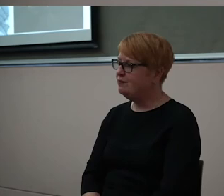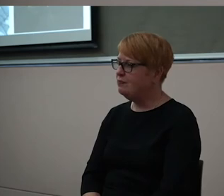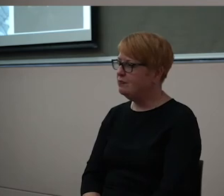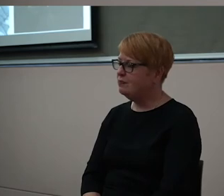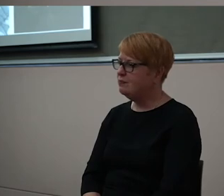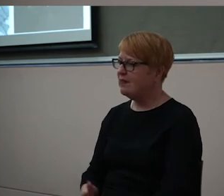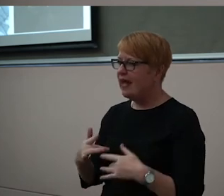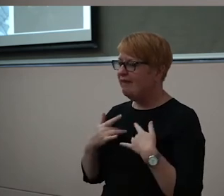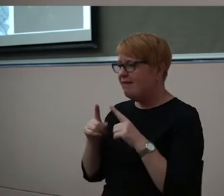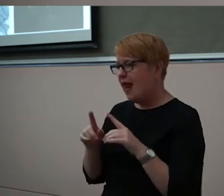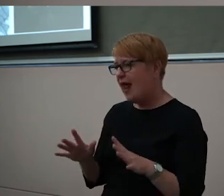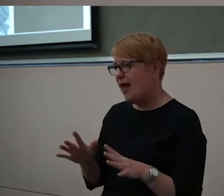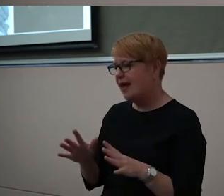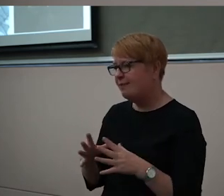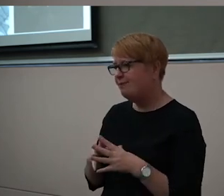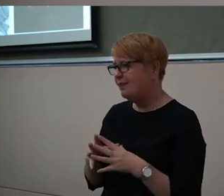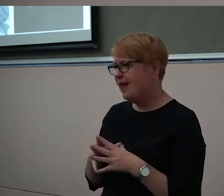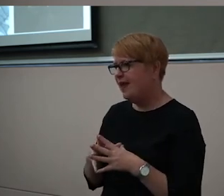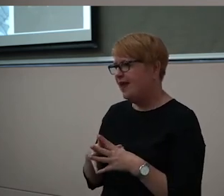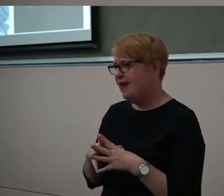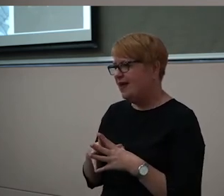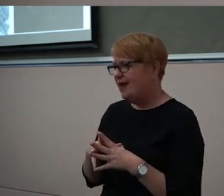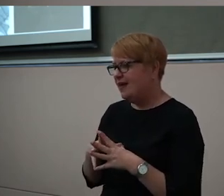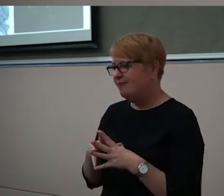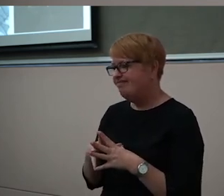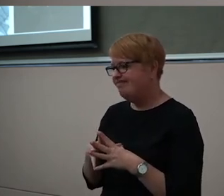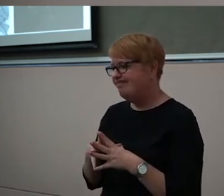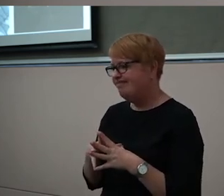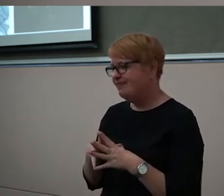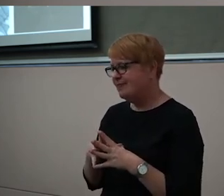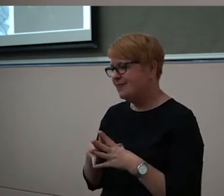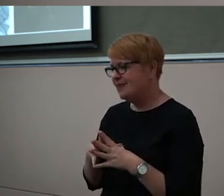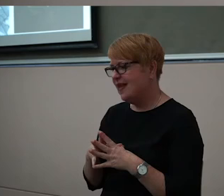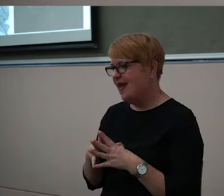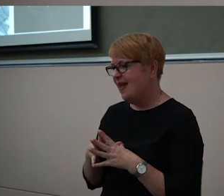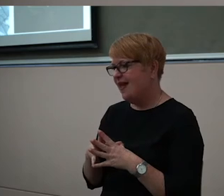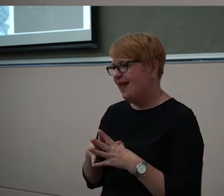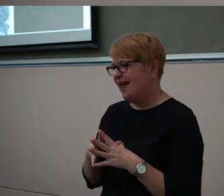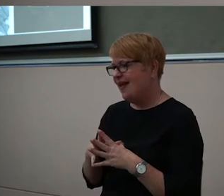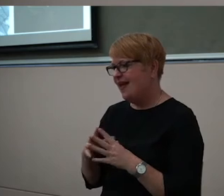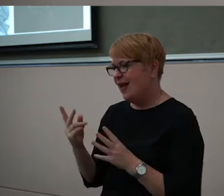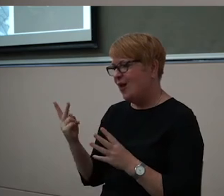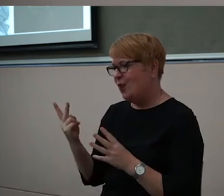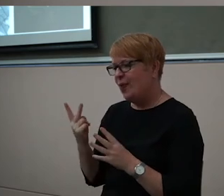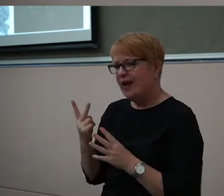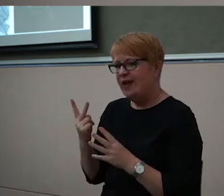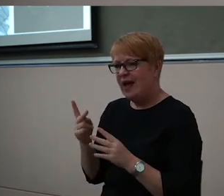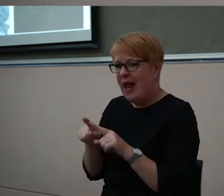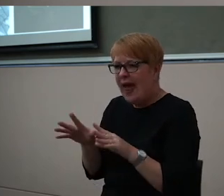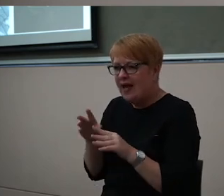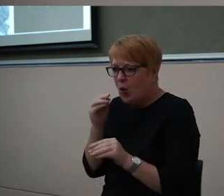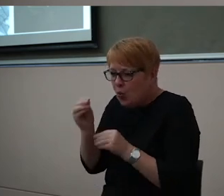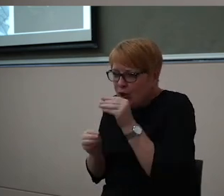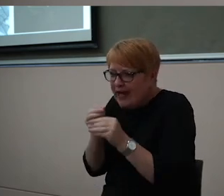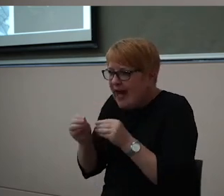know, you're still like texting people to see how they are, checking in, and because then they become, you know, part of your